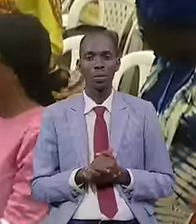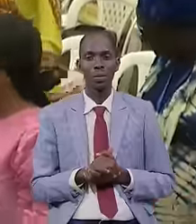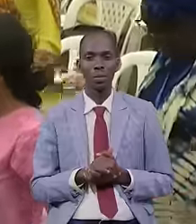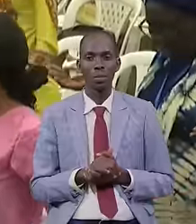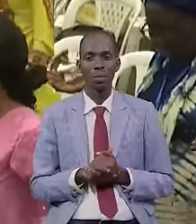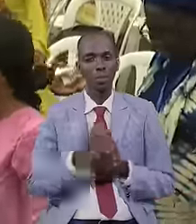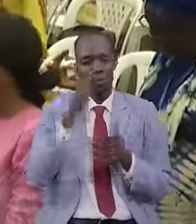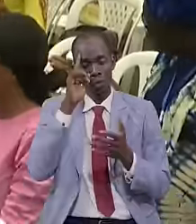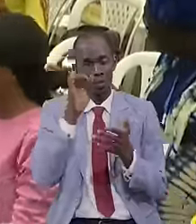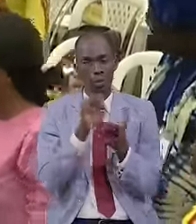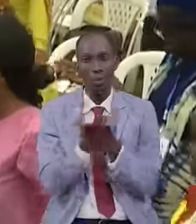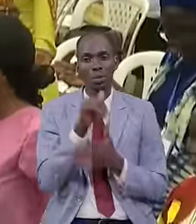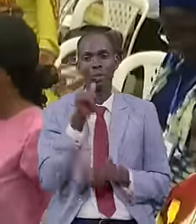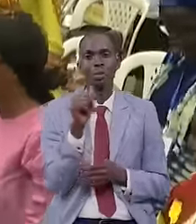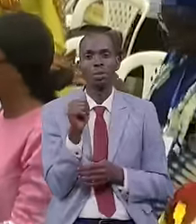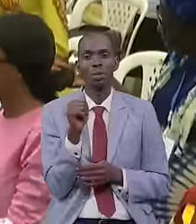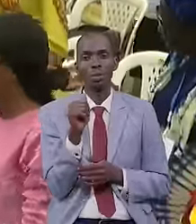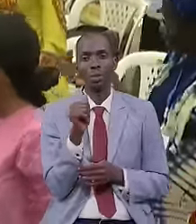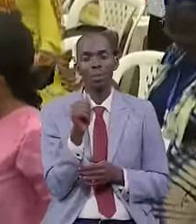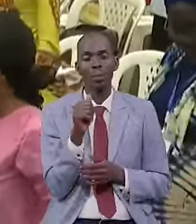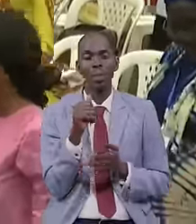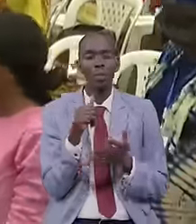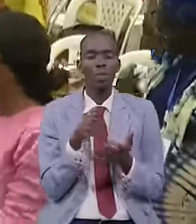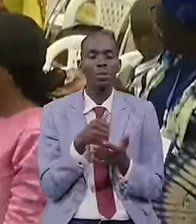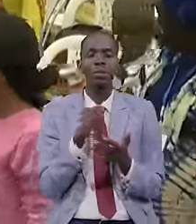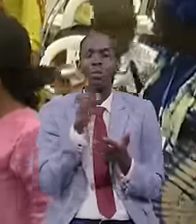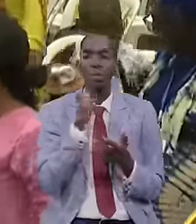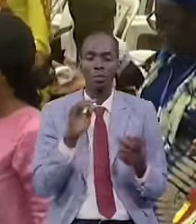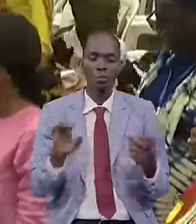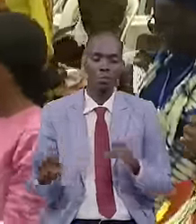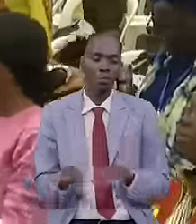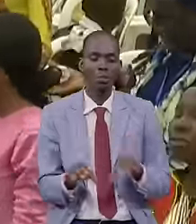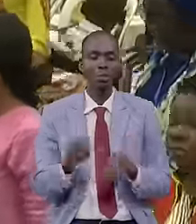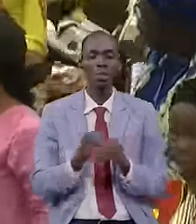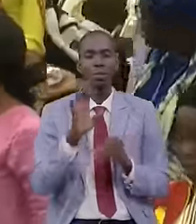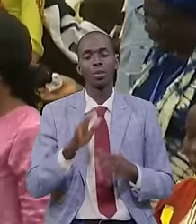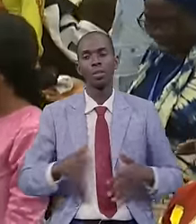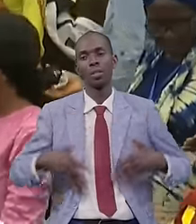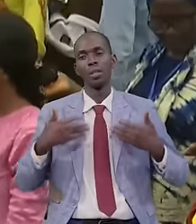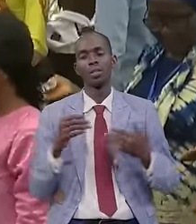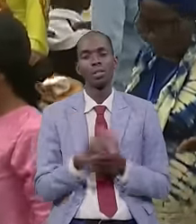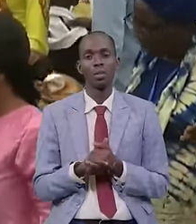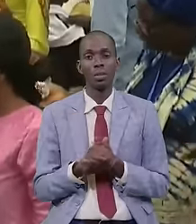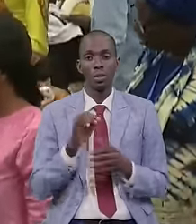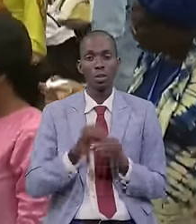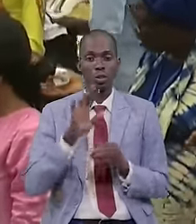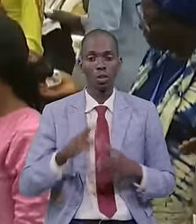Believe. It's done. Your life, your